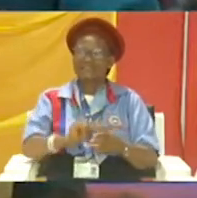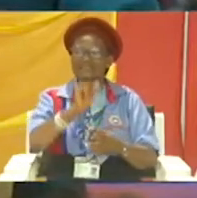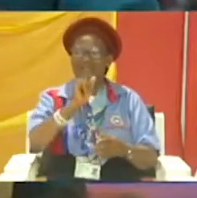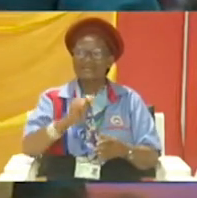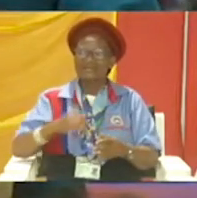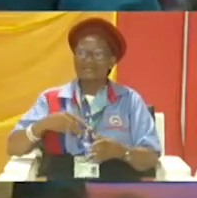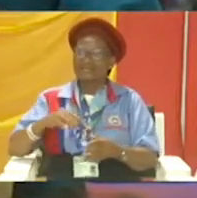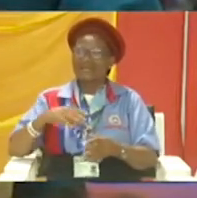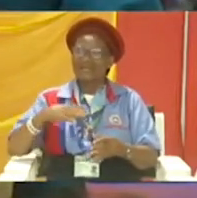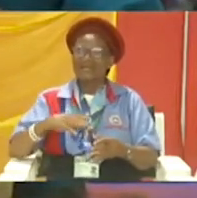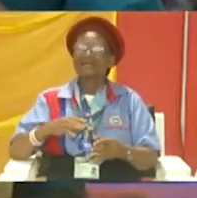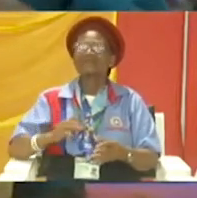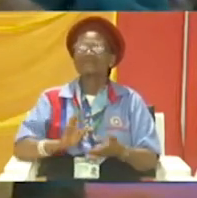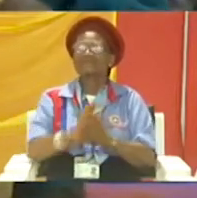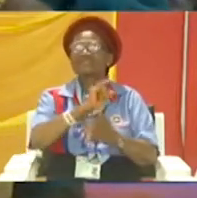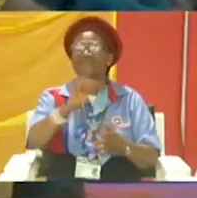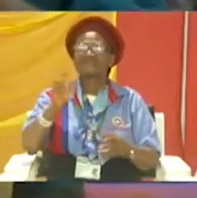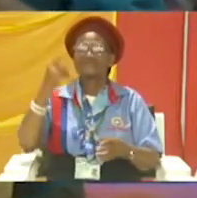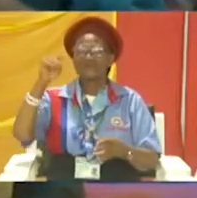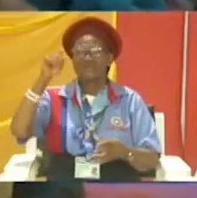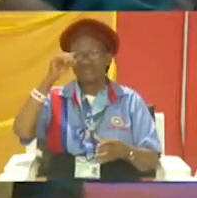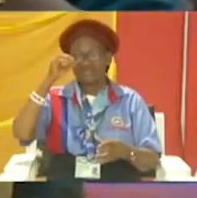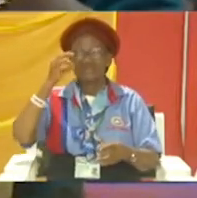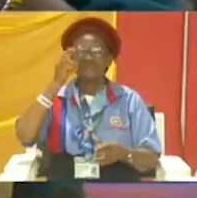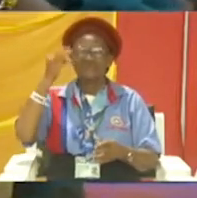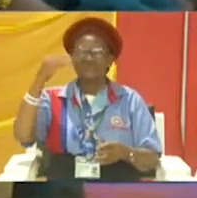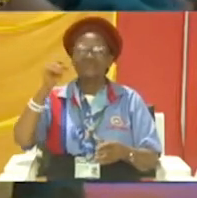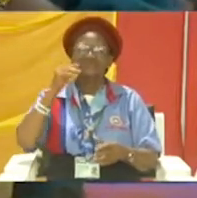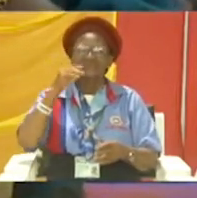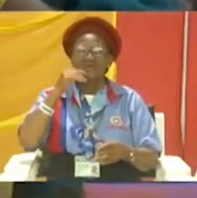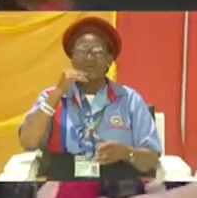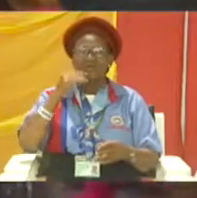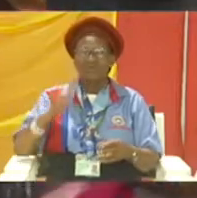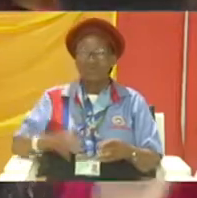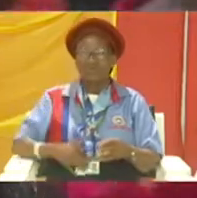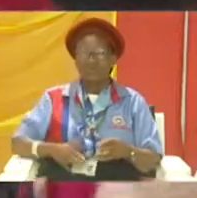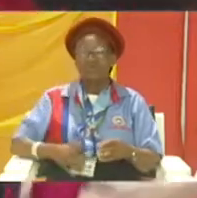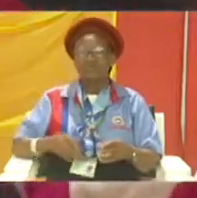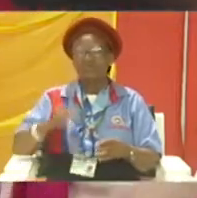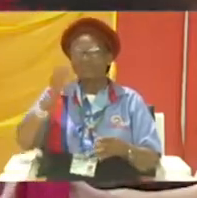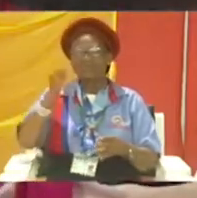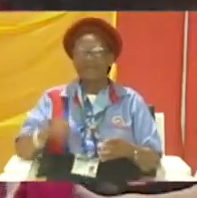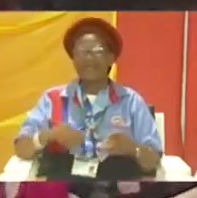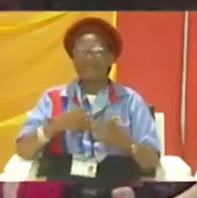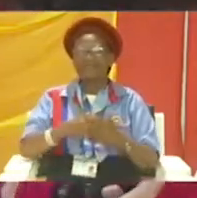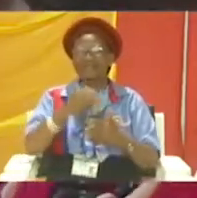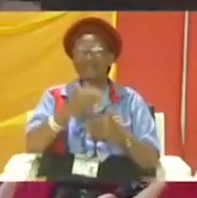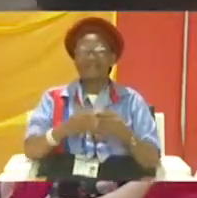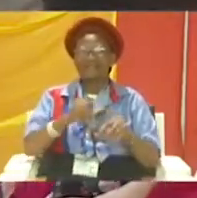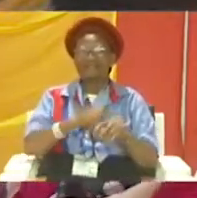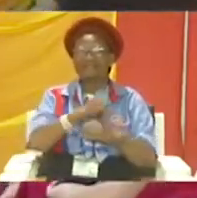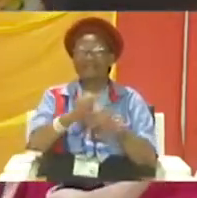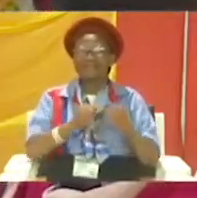the womb, by next year, let them be here carrying their